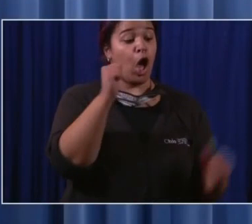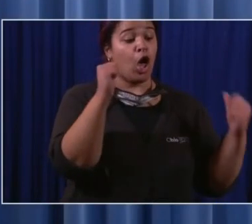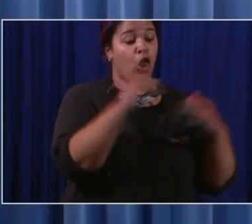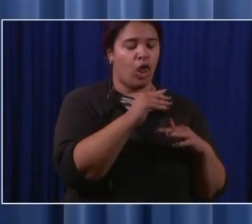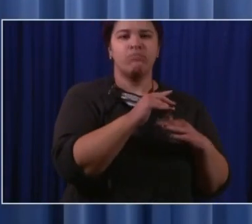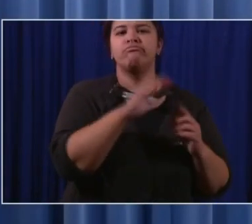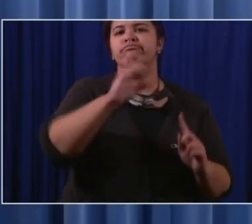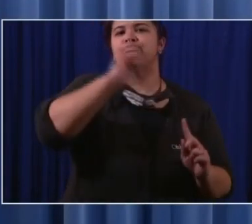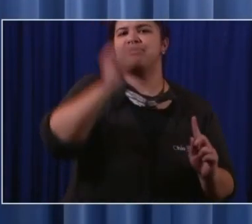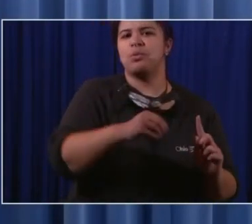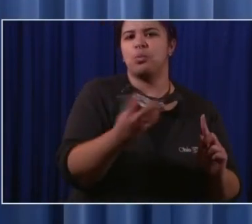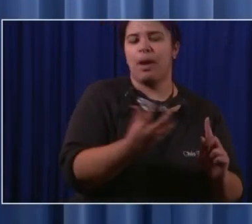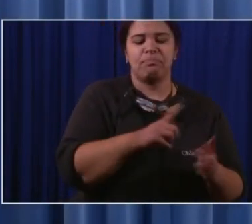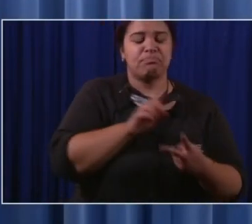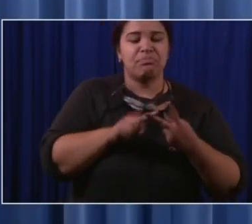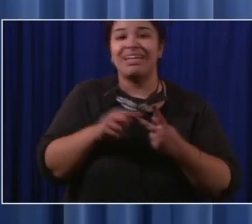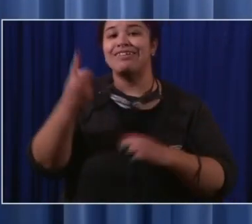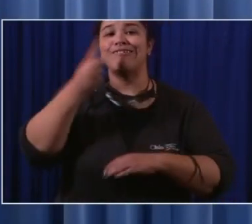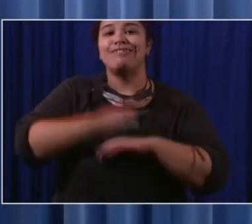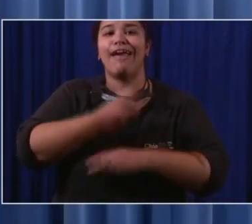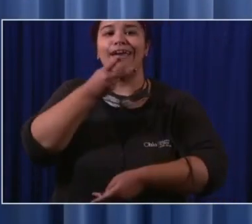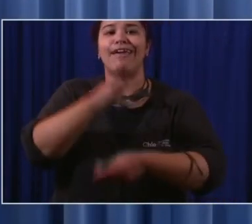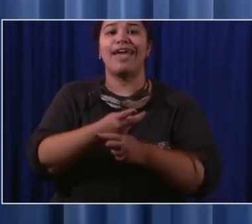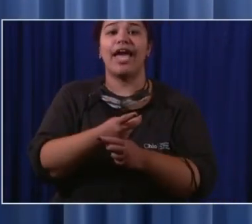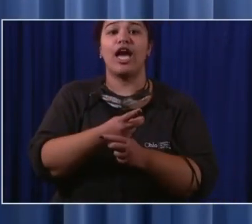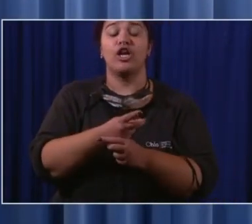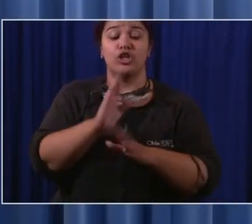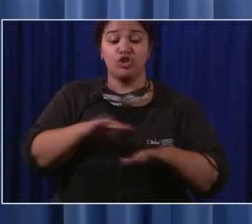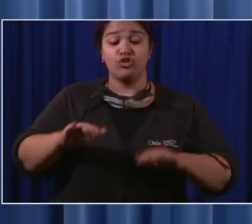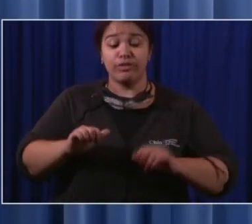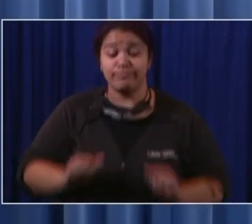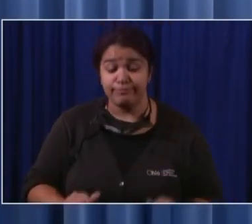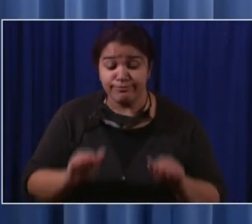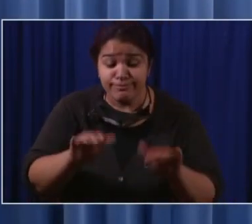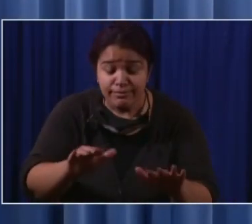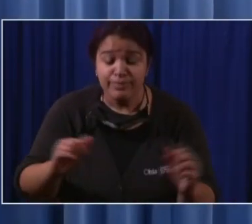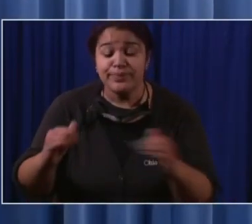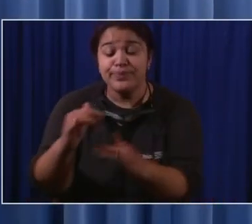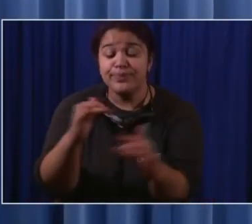originating in daycares, other places like that?